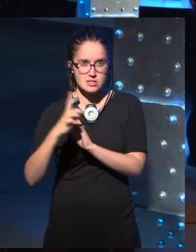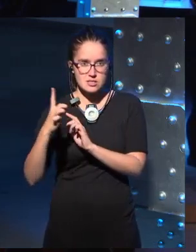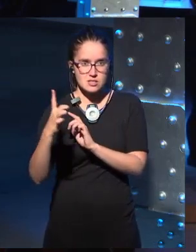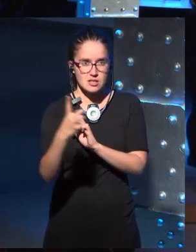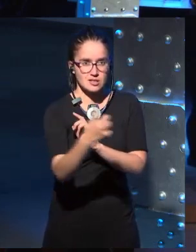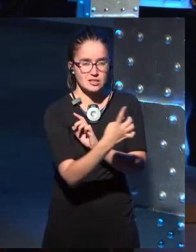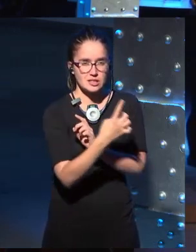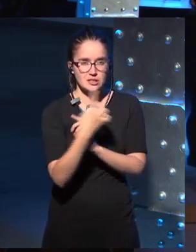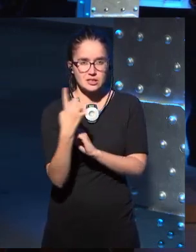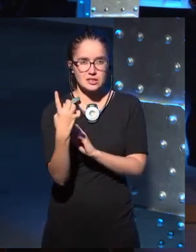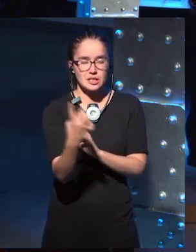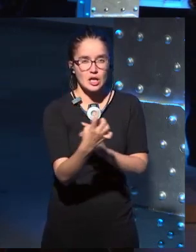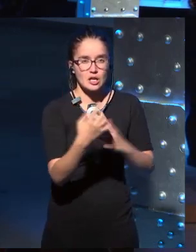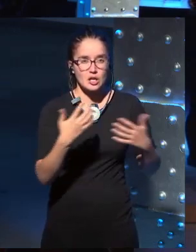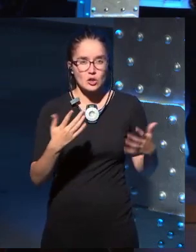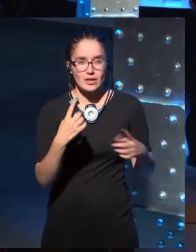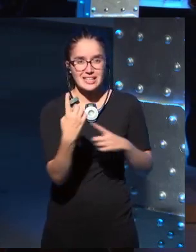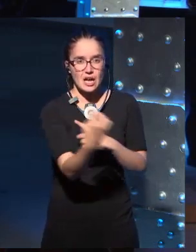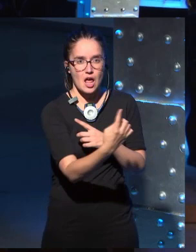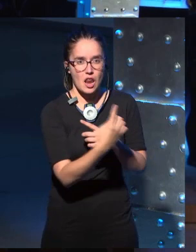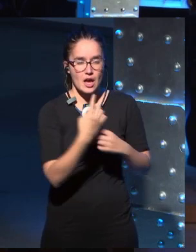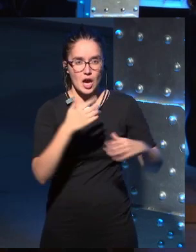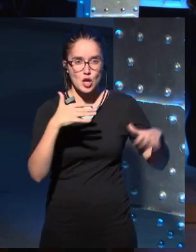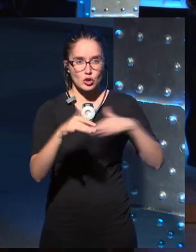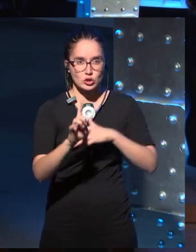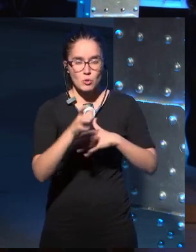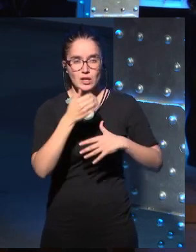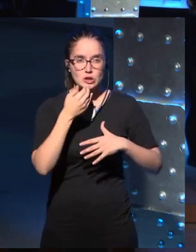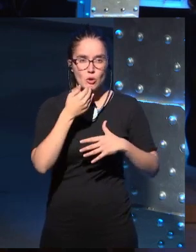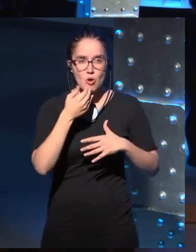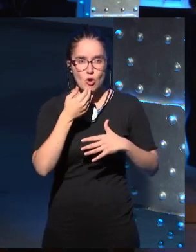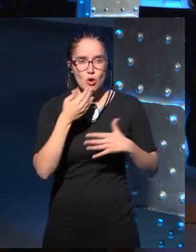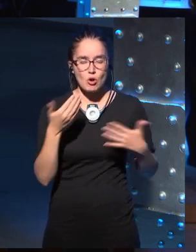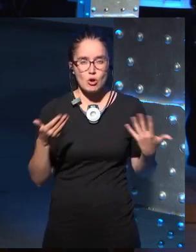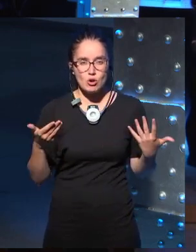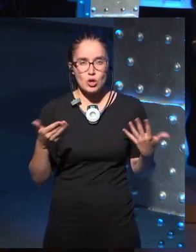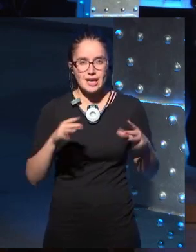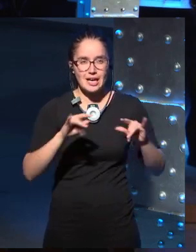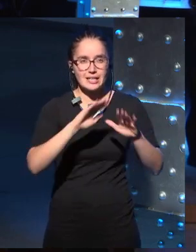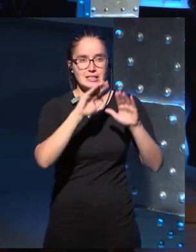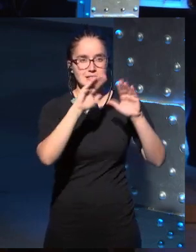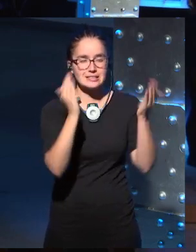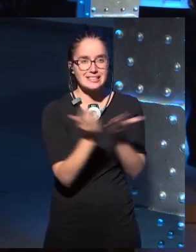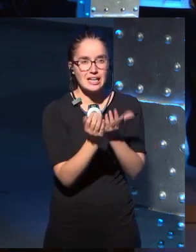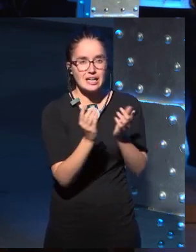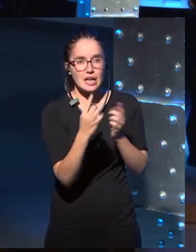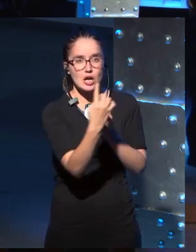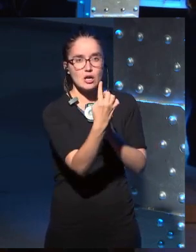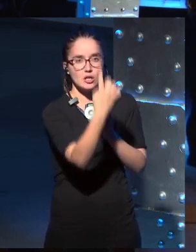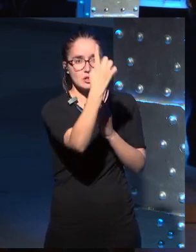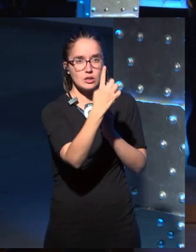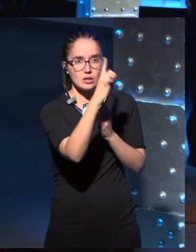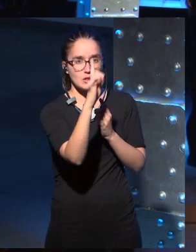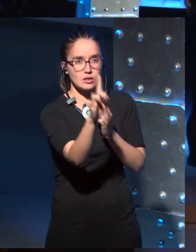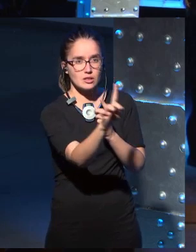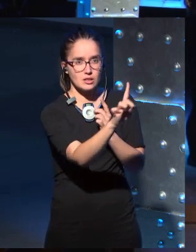never moves. And it's something like this. And the Earth spins like that. North always points this way. So